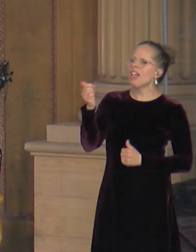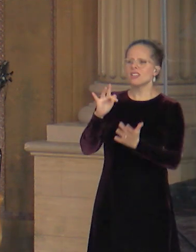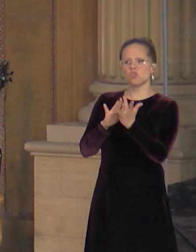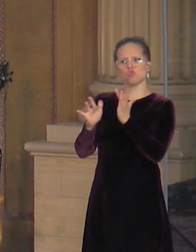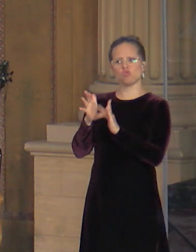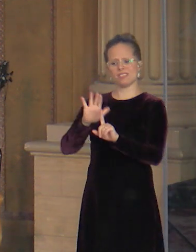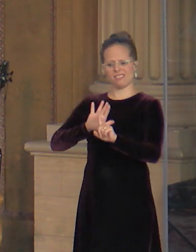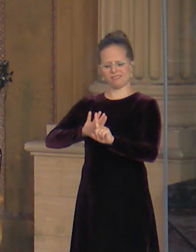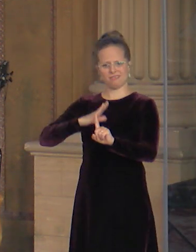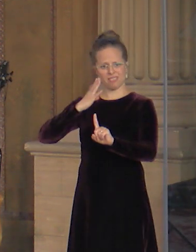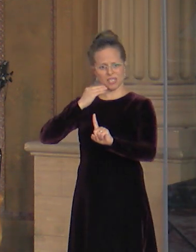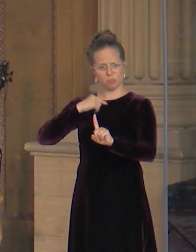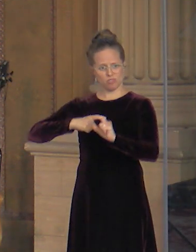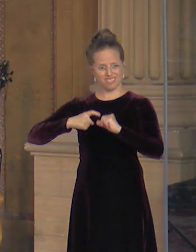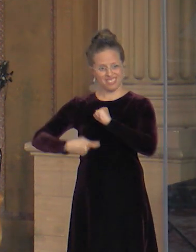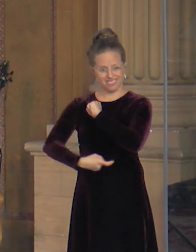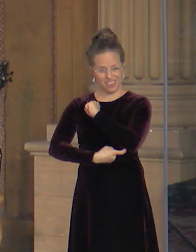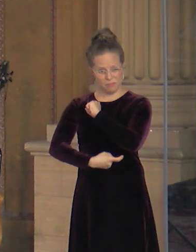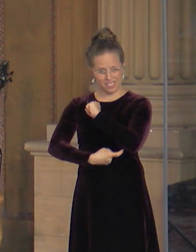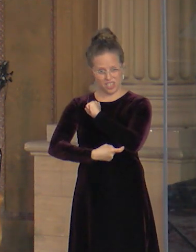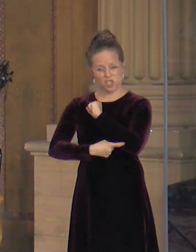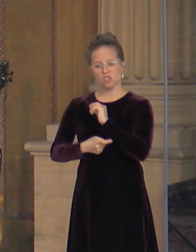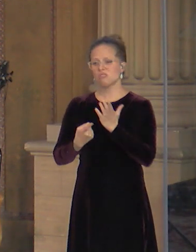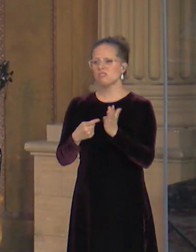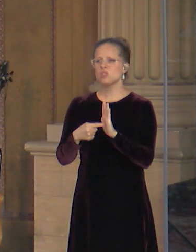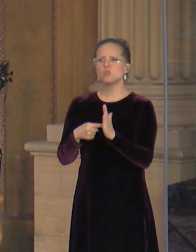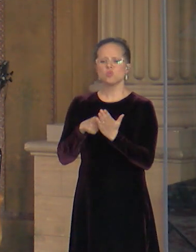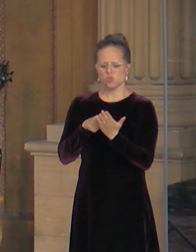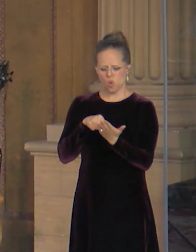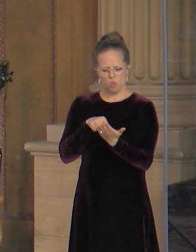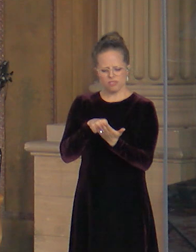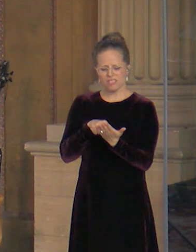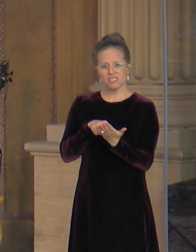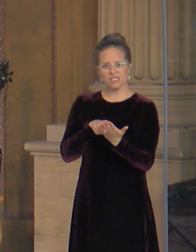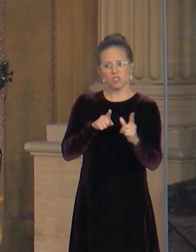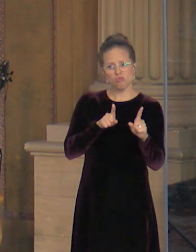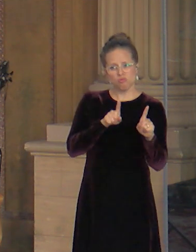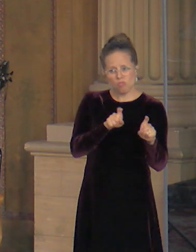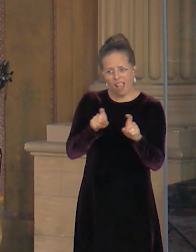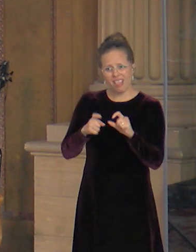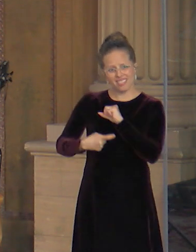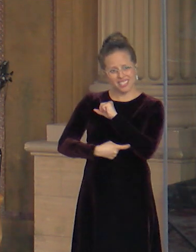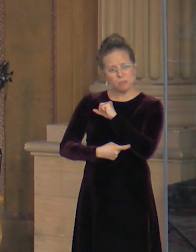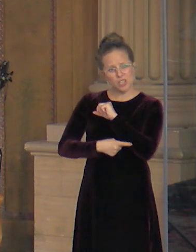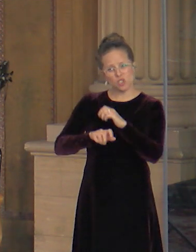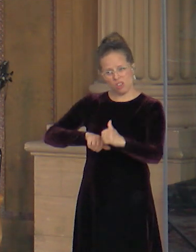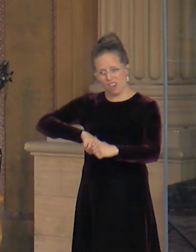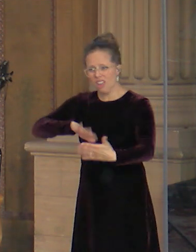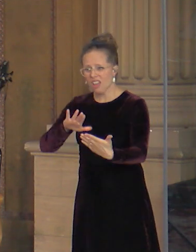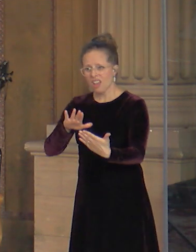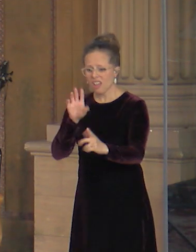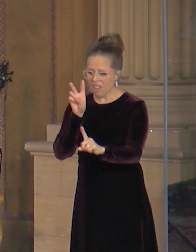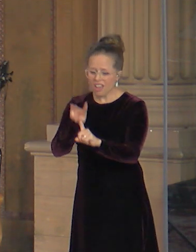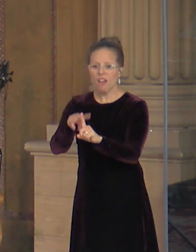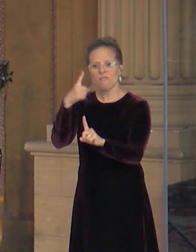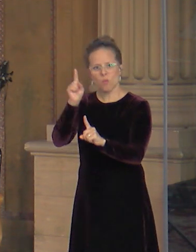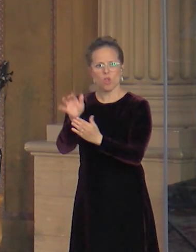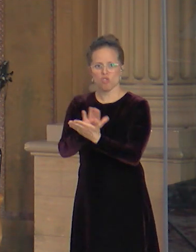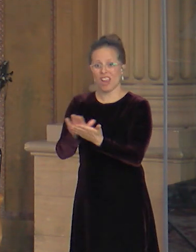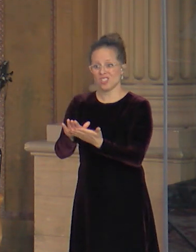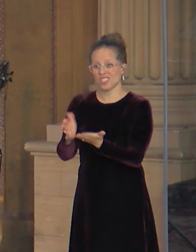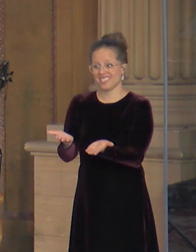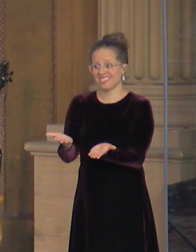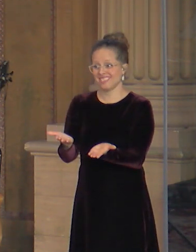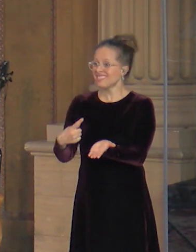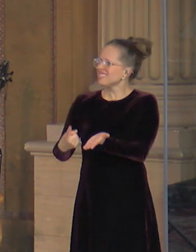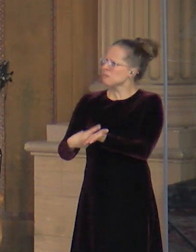tempted means is that trials and temptations do come to the righteous I mean sometimes